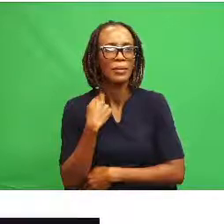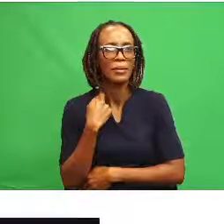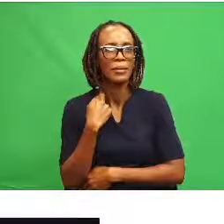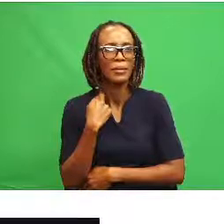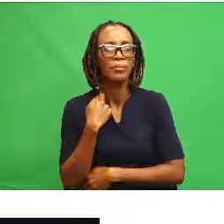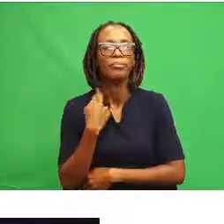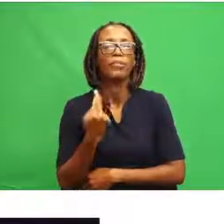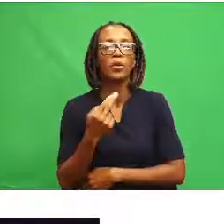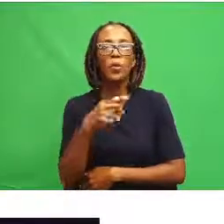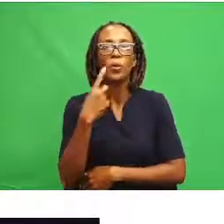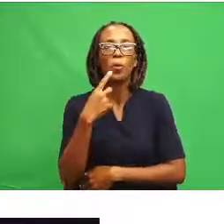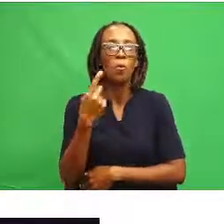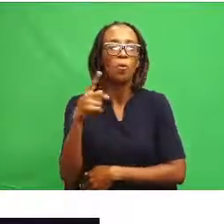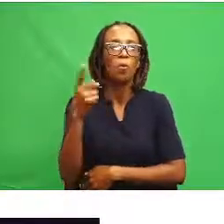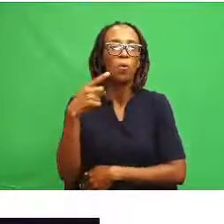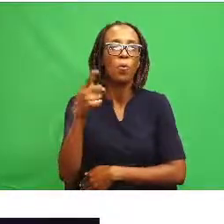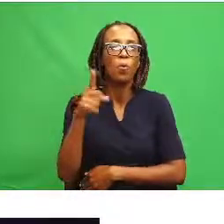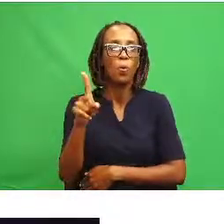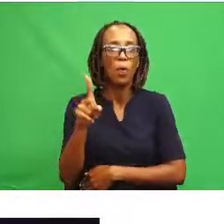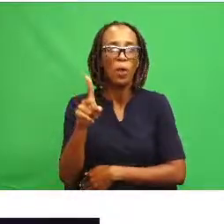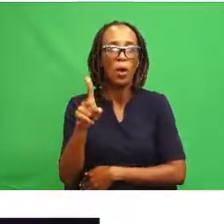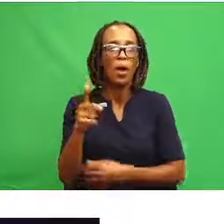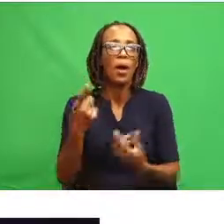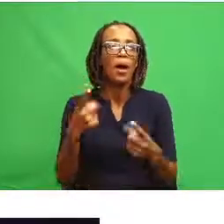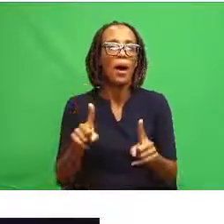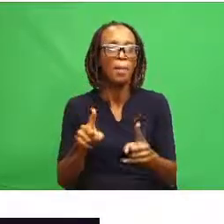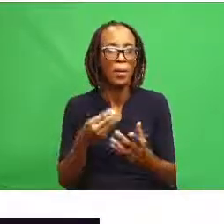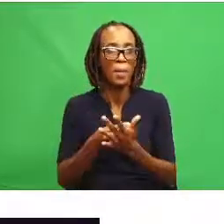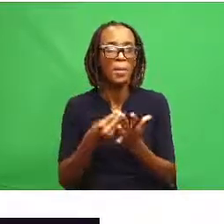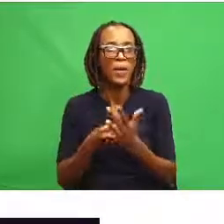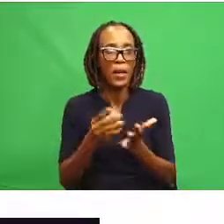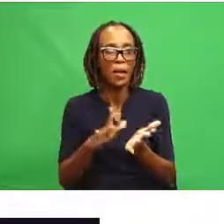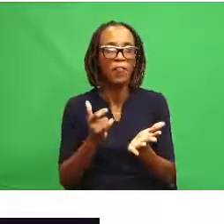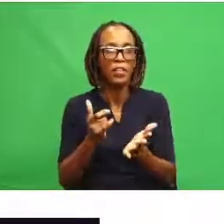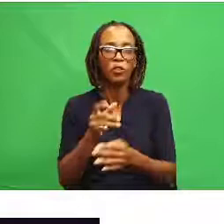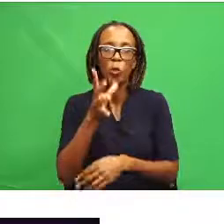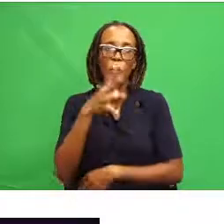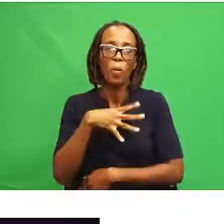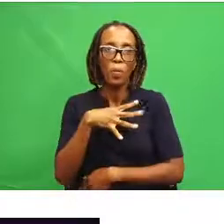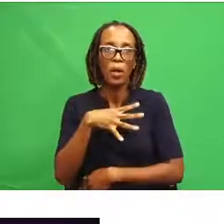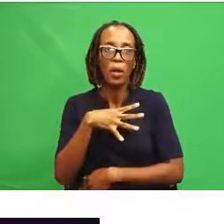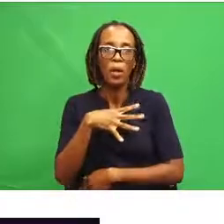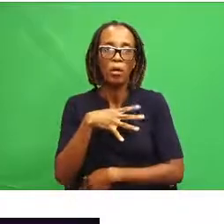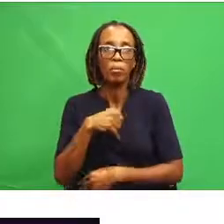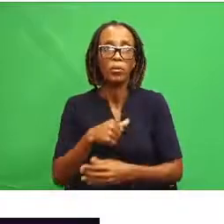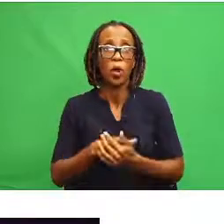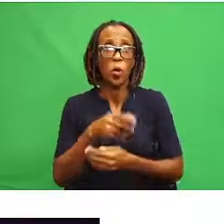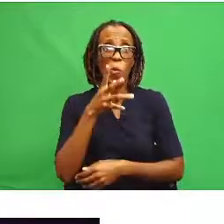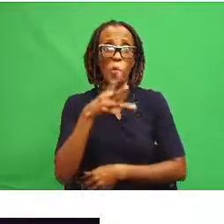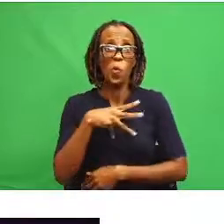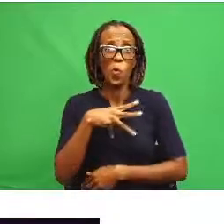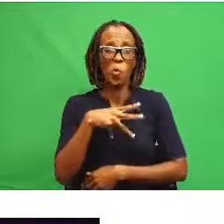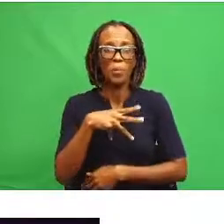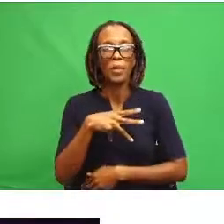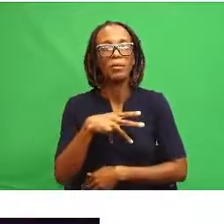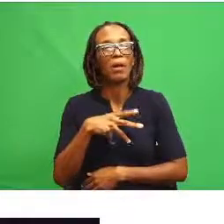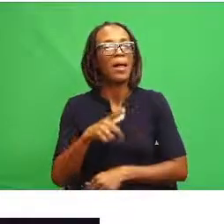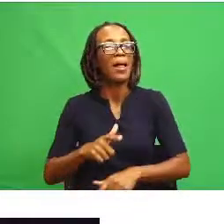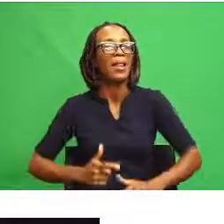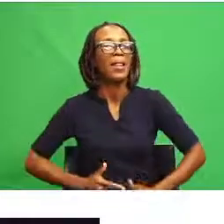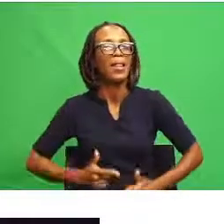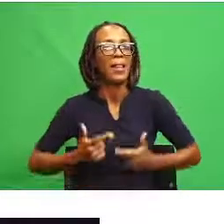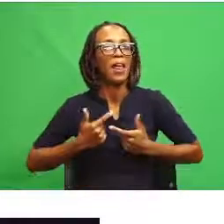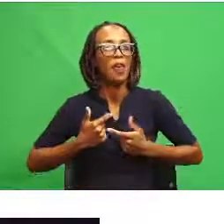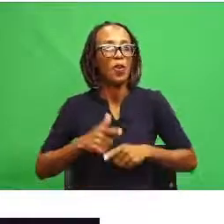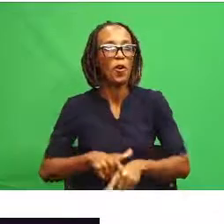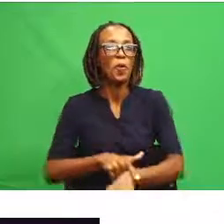more likely to be the victims of EFA. To be honest, based on the statistics, it's partly because women outlive men. And so